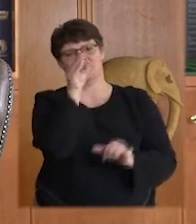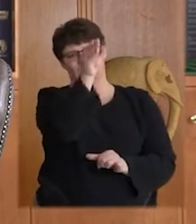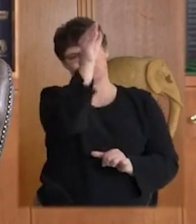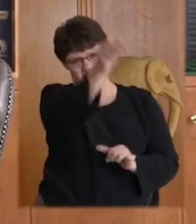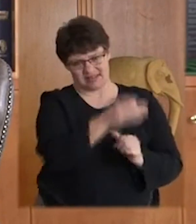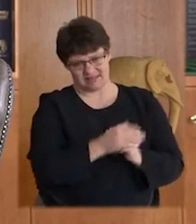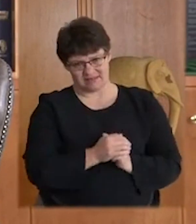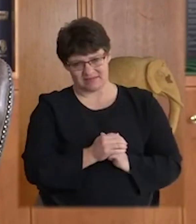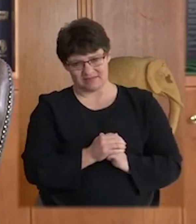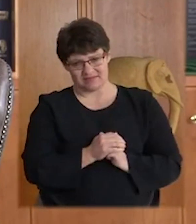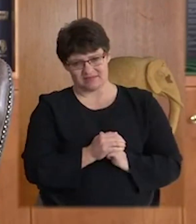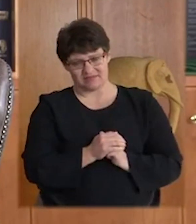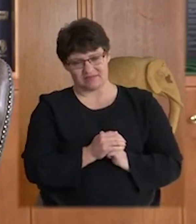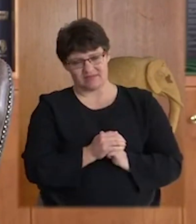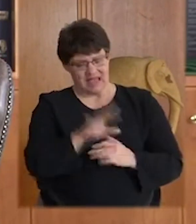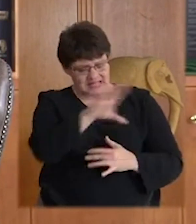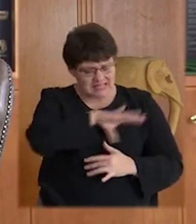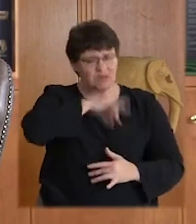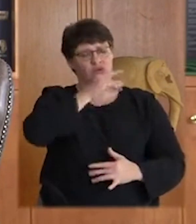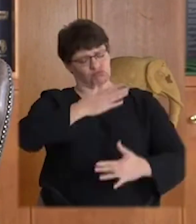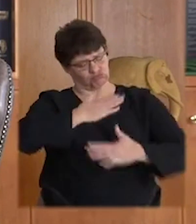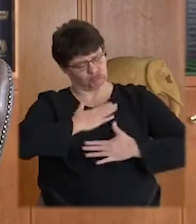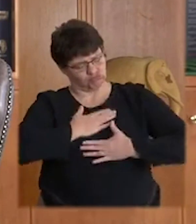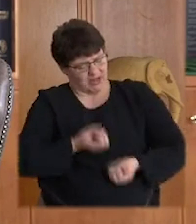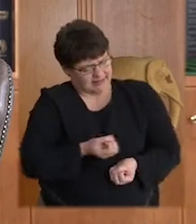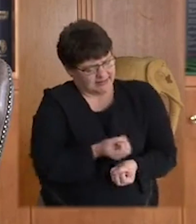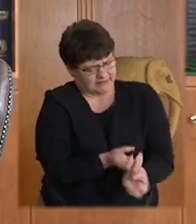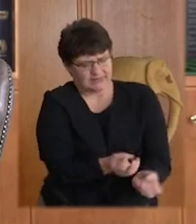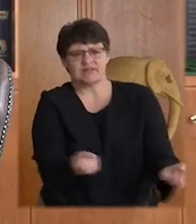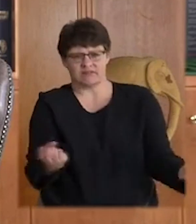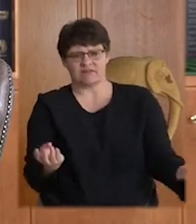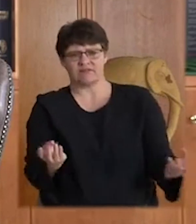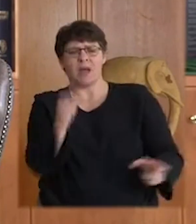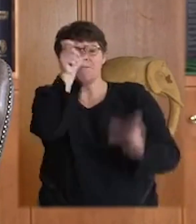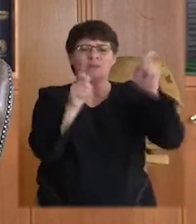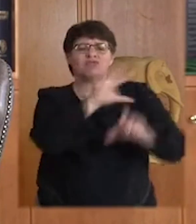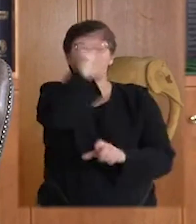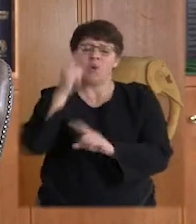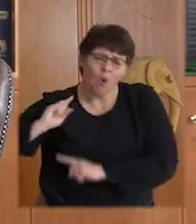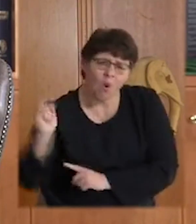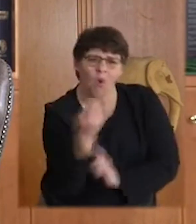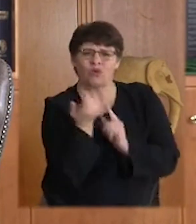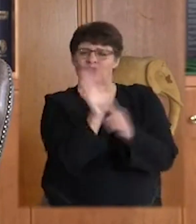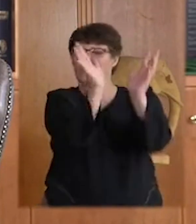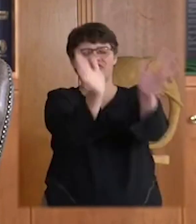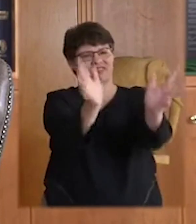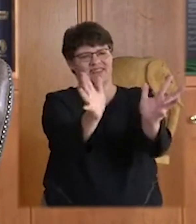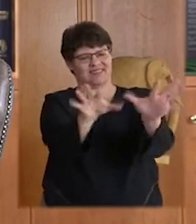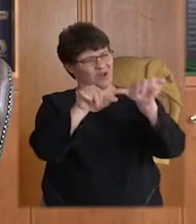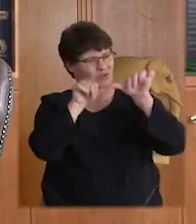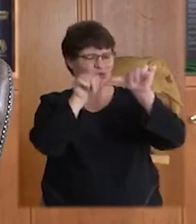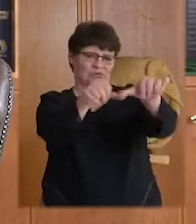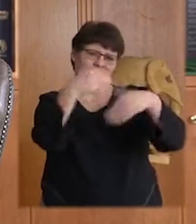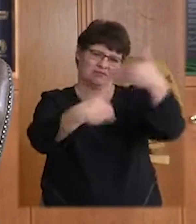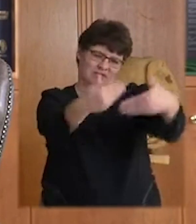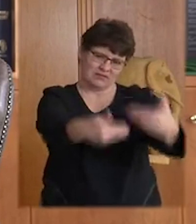the generosity of spirit that we have all demonstrated endure.